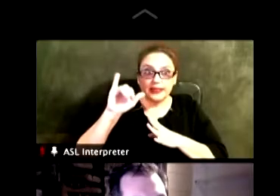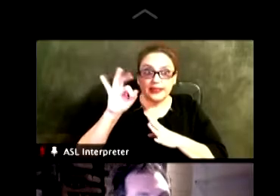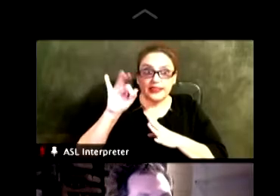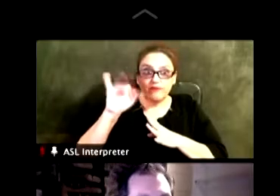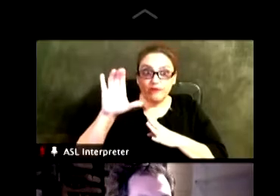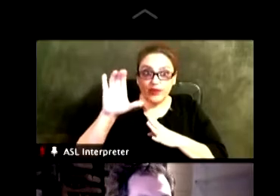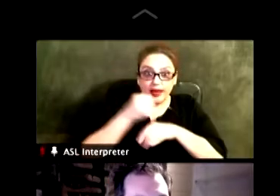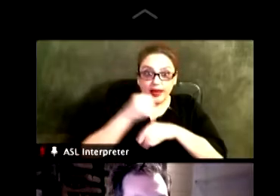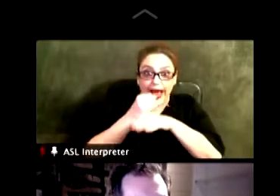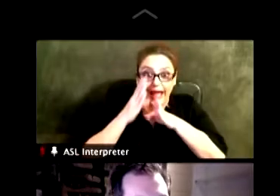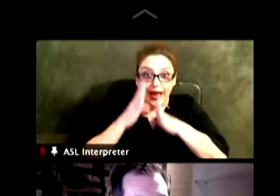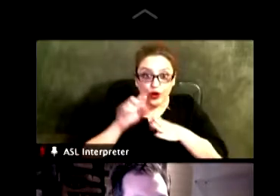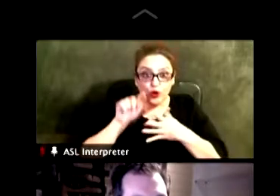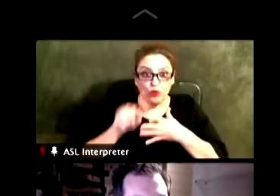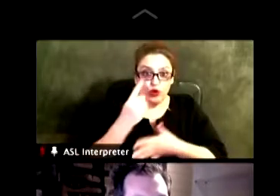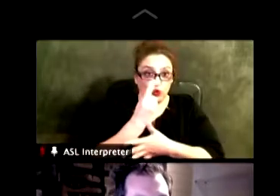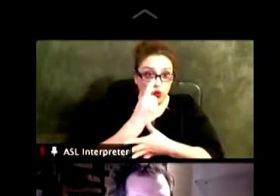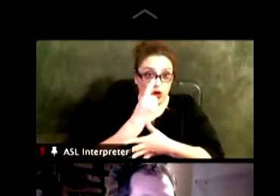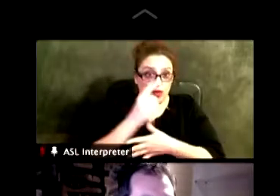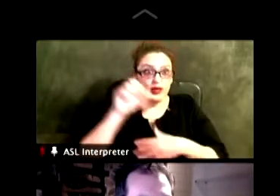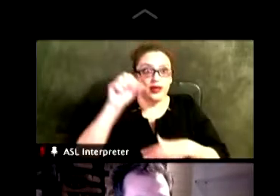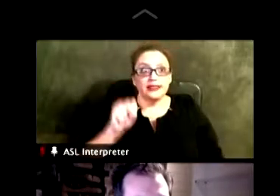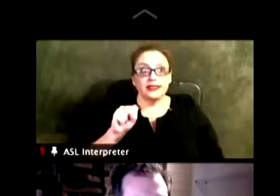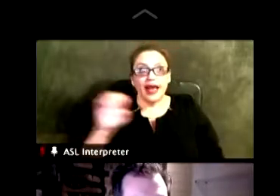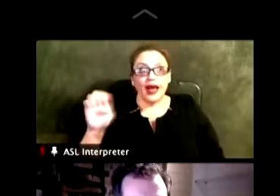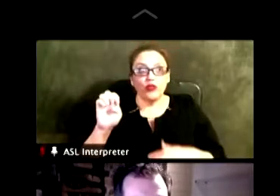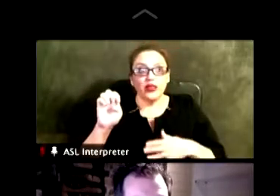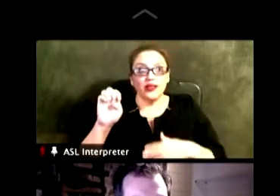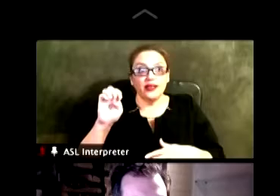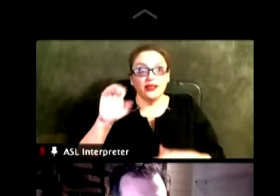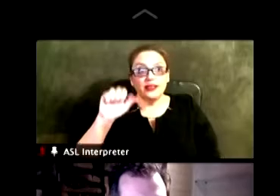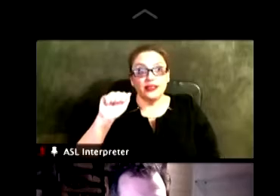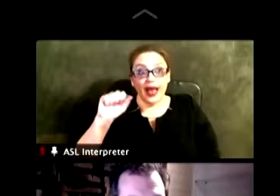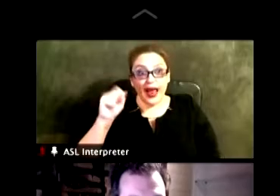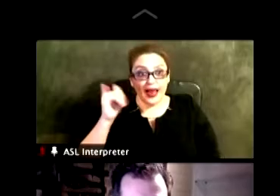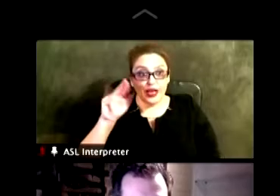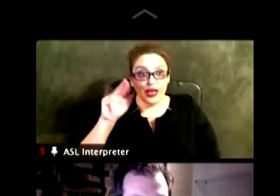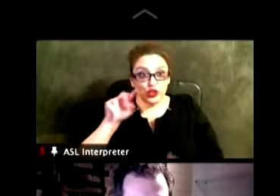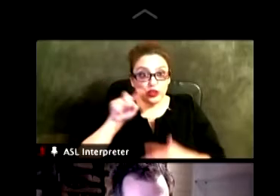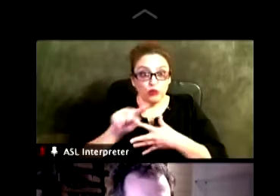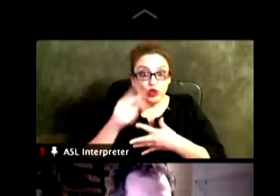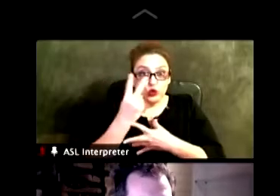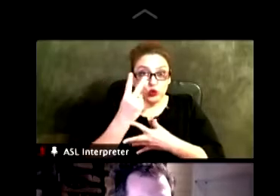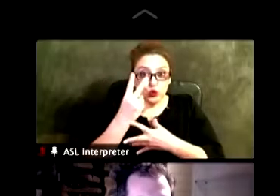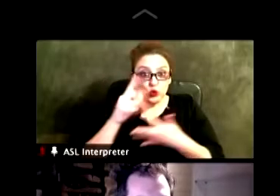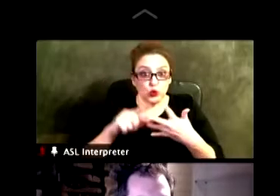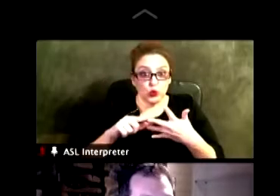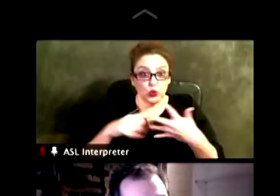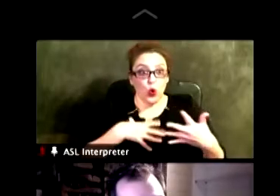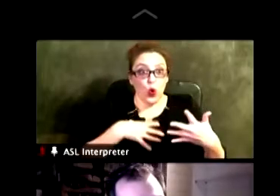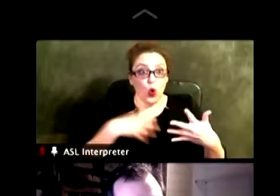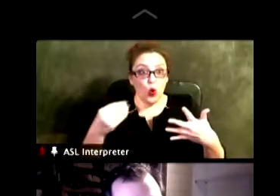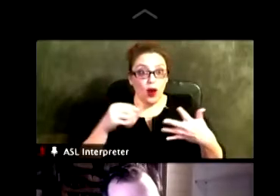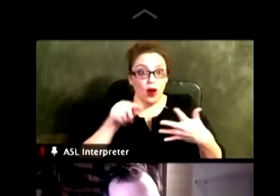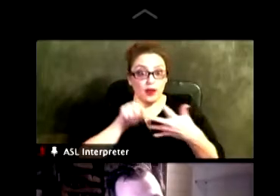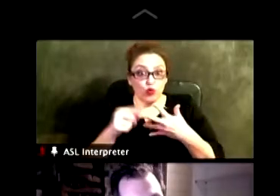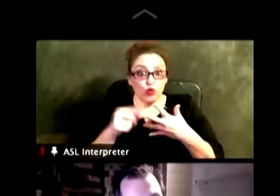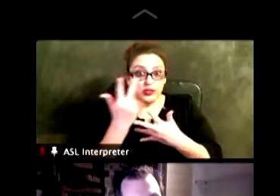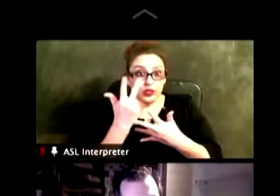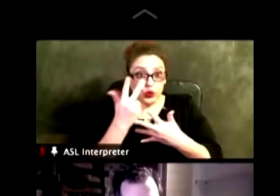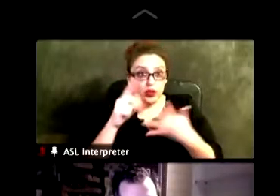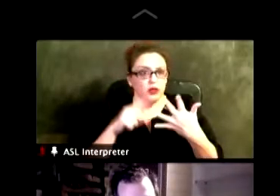1. Southeast Asian, please press 2. White, please press 3, or some other race or ethnicity